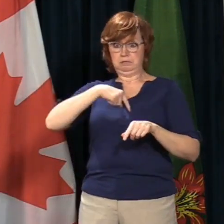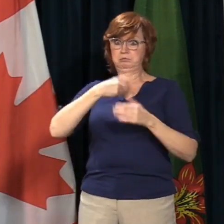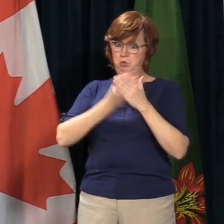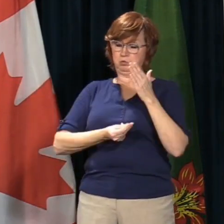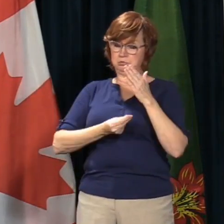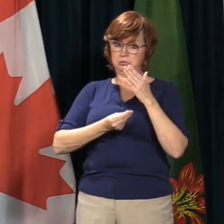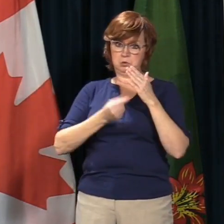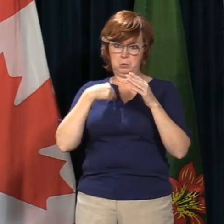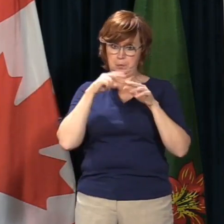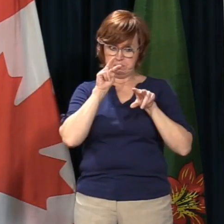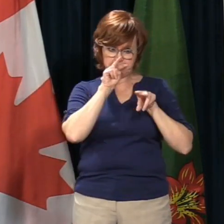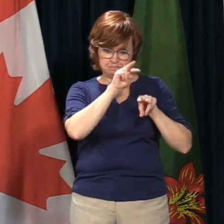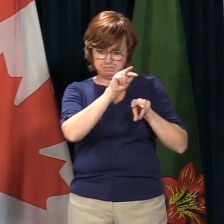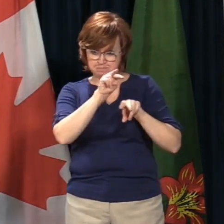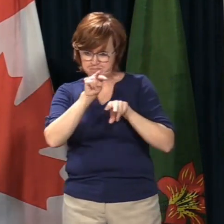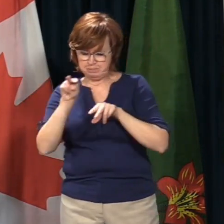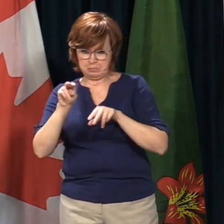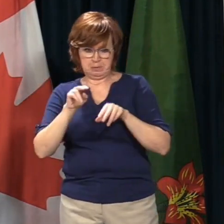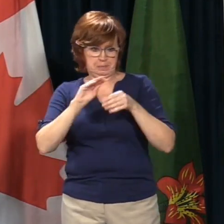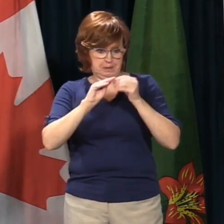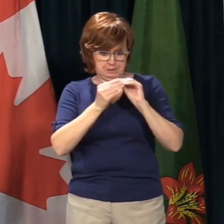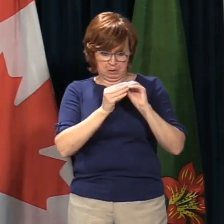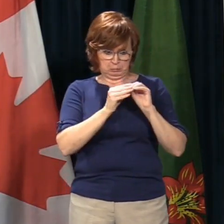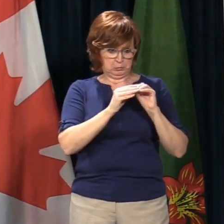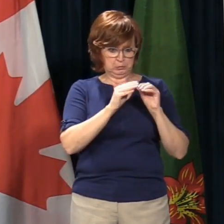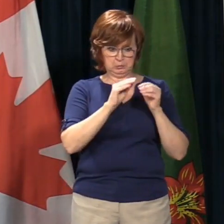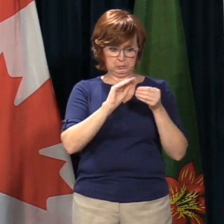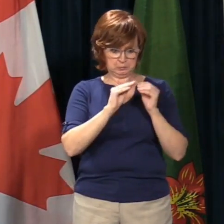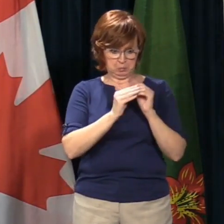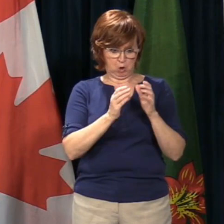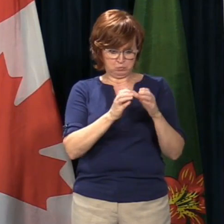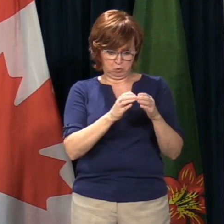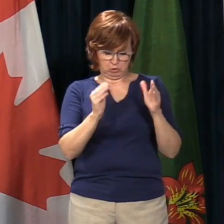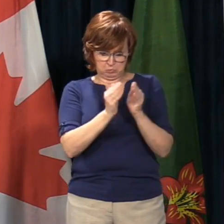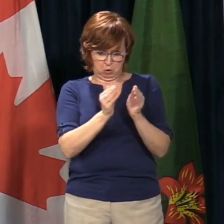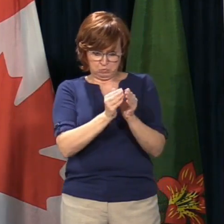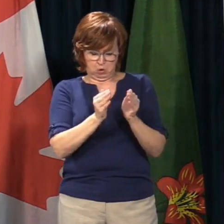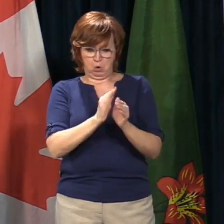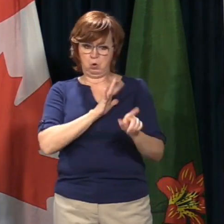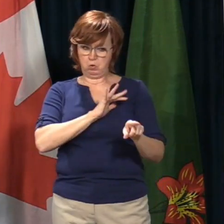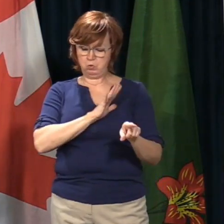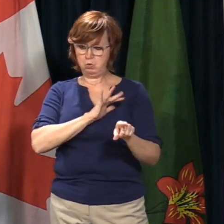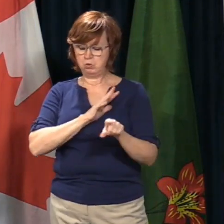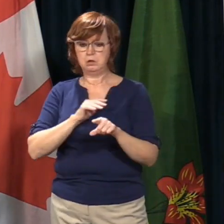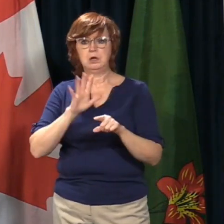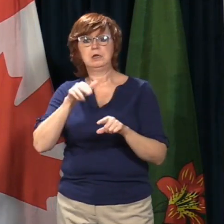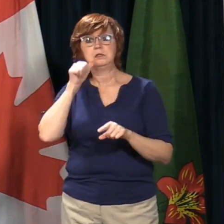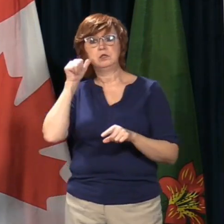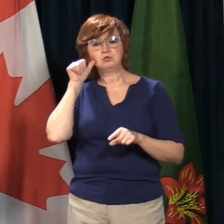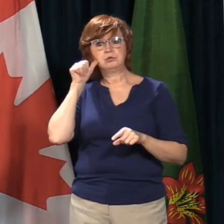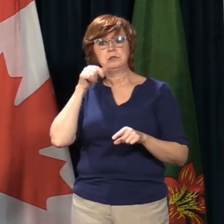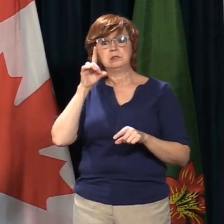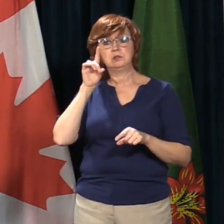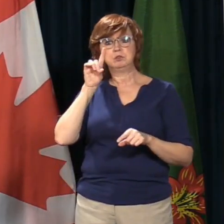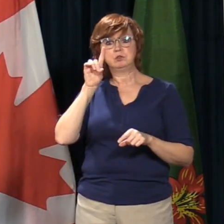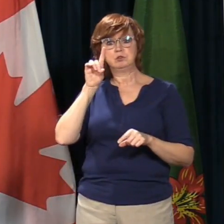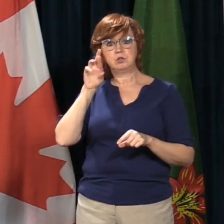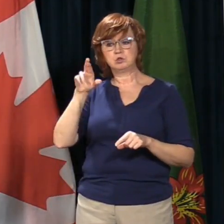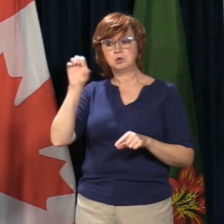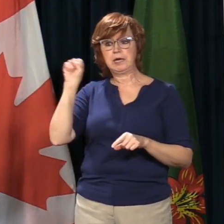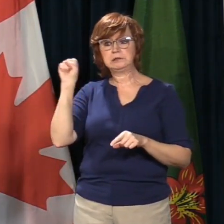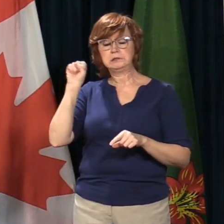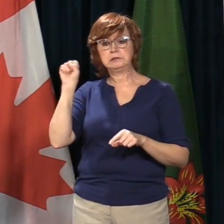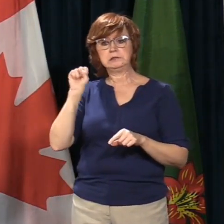optimistic that they will remain low. As you heard yesterday in the press conference with Dr. Shahab, we have lowered the RT, or the